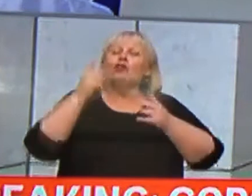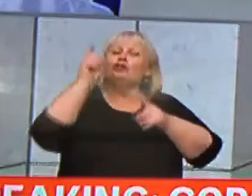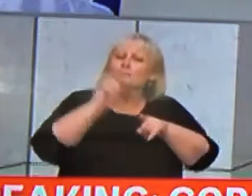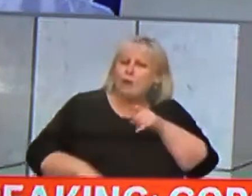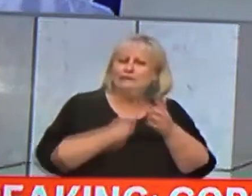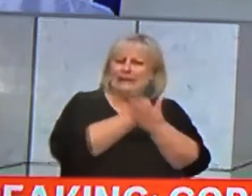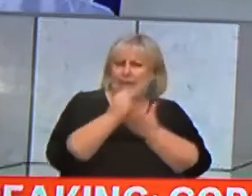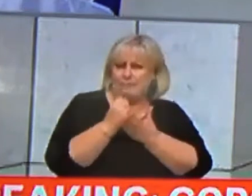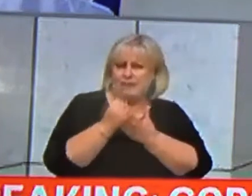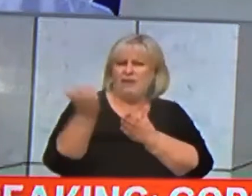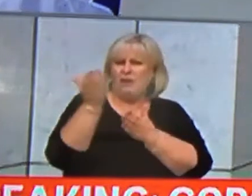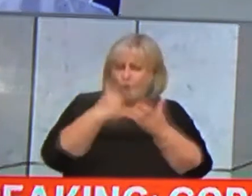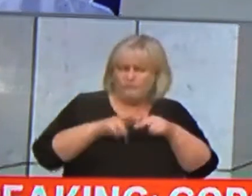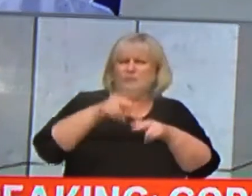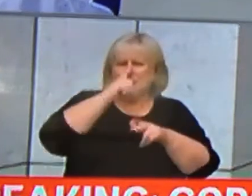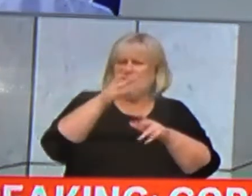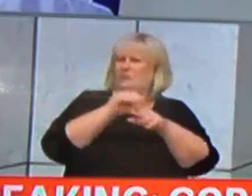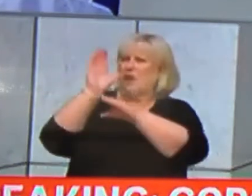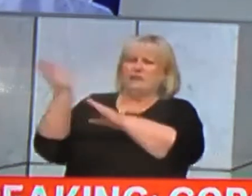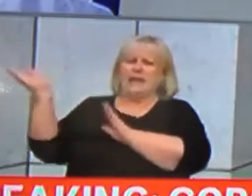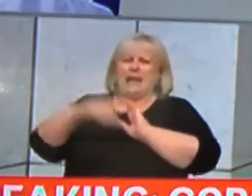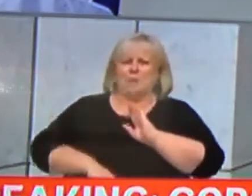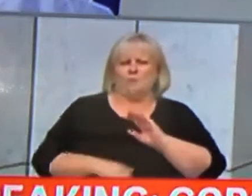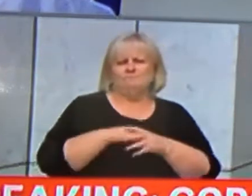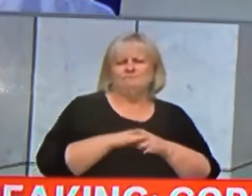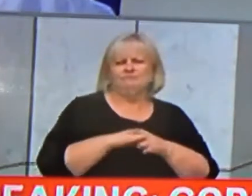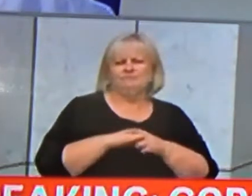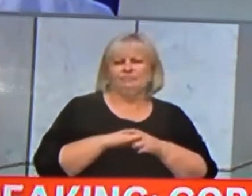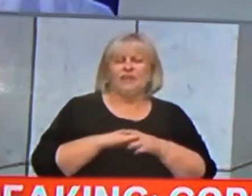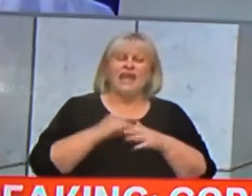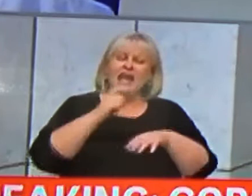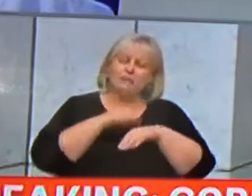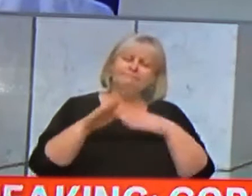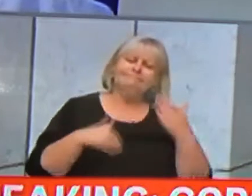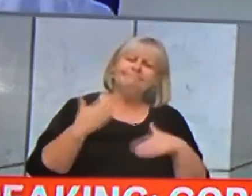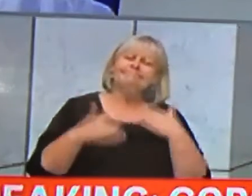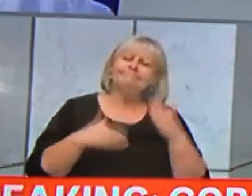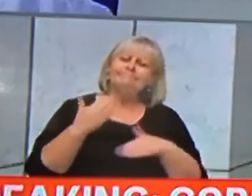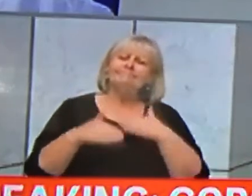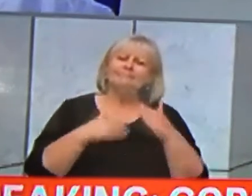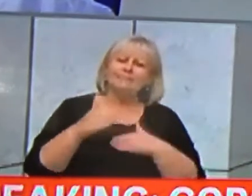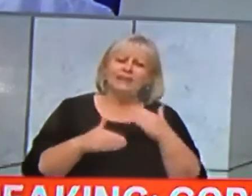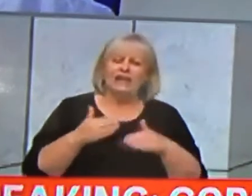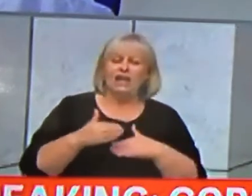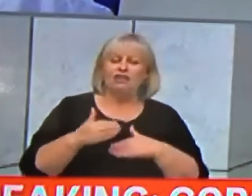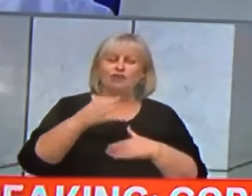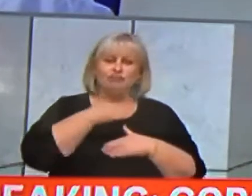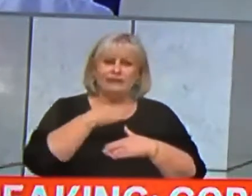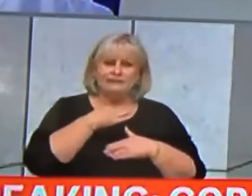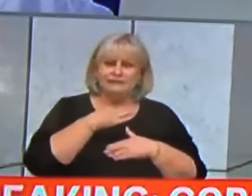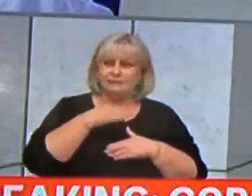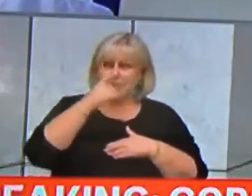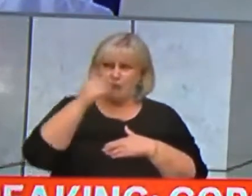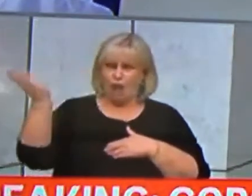cases, relate to this. And as time has gone on, the risk of those who are returning from other parts of